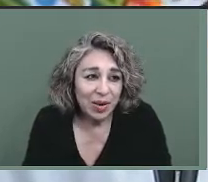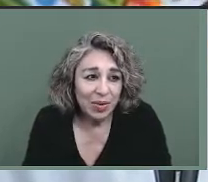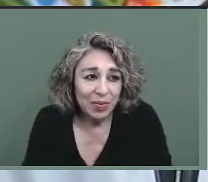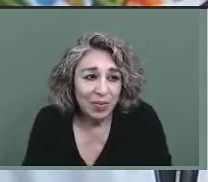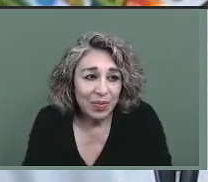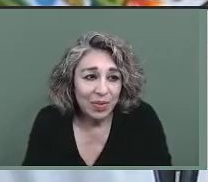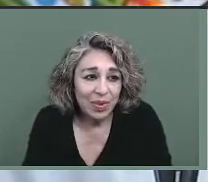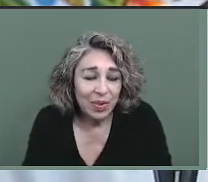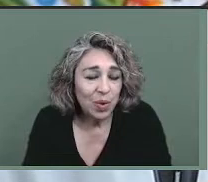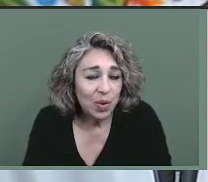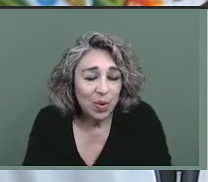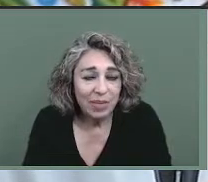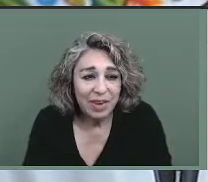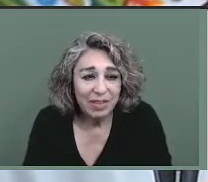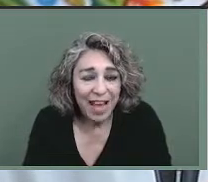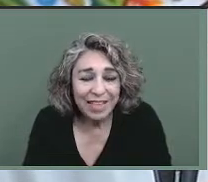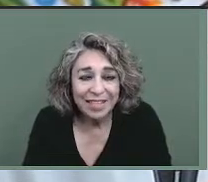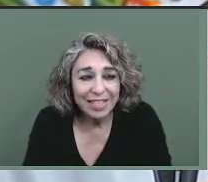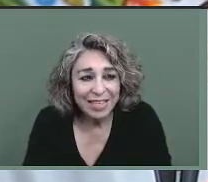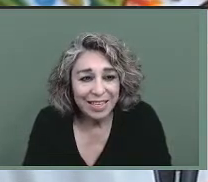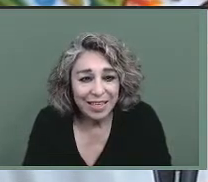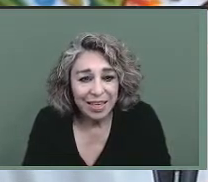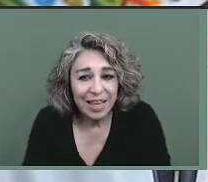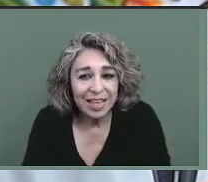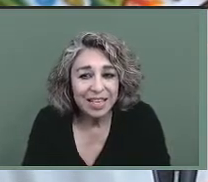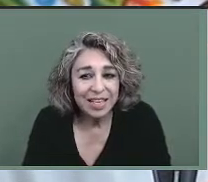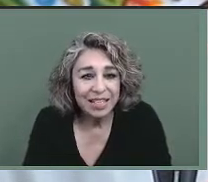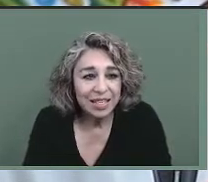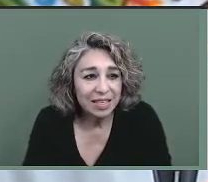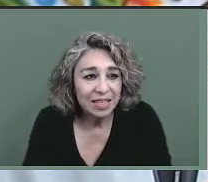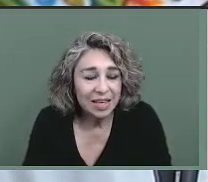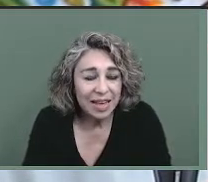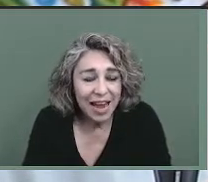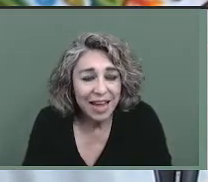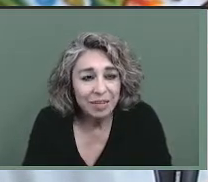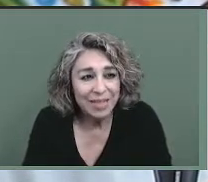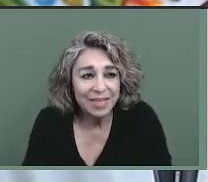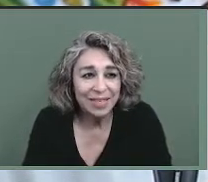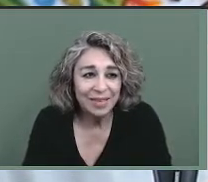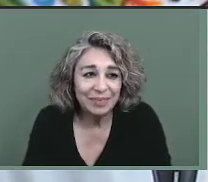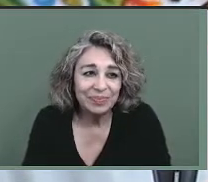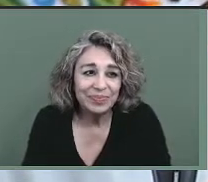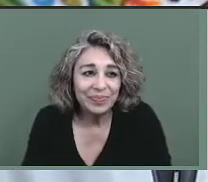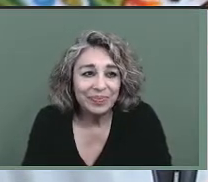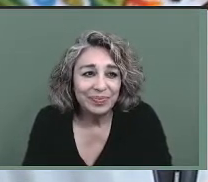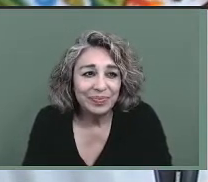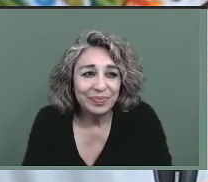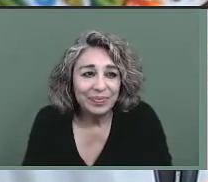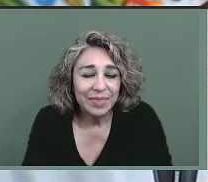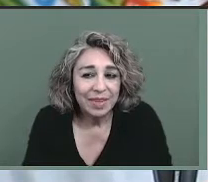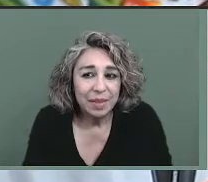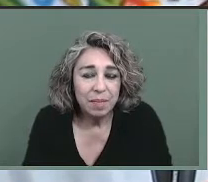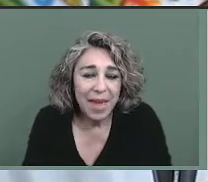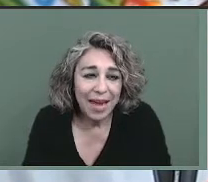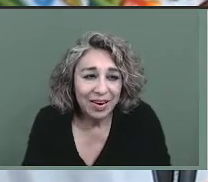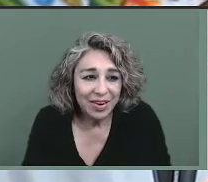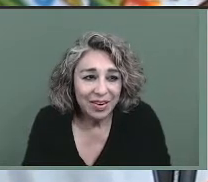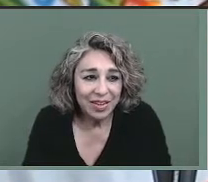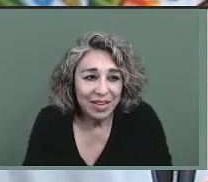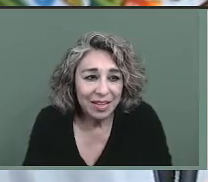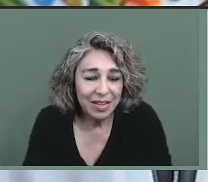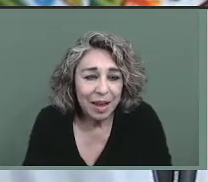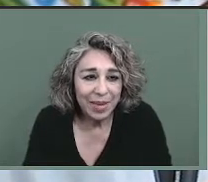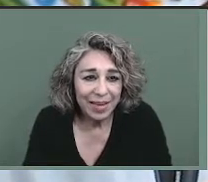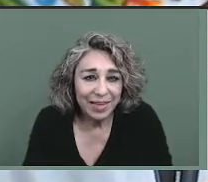regarding what we've advanced in these 9 months. The matter,